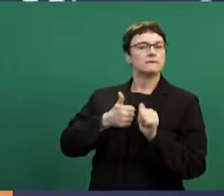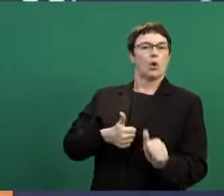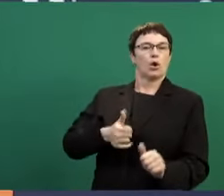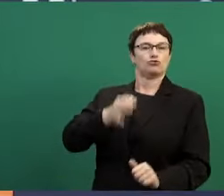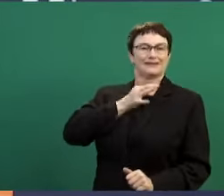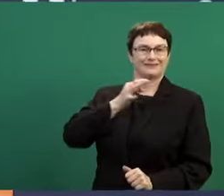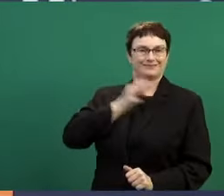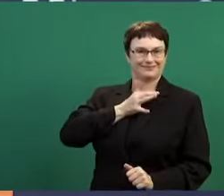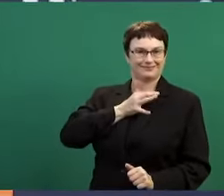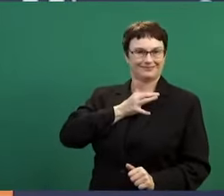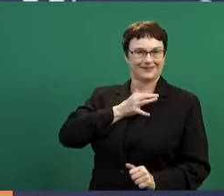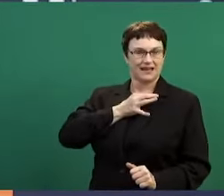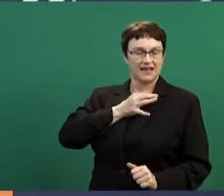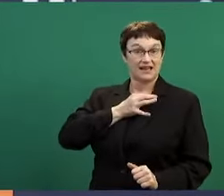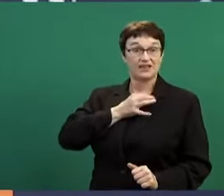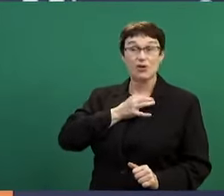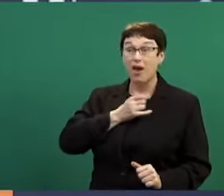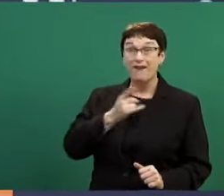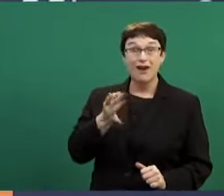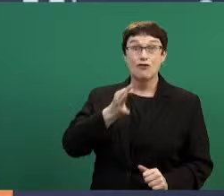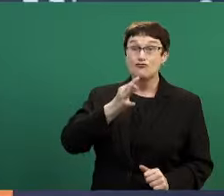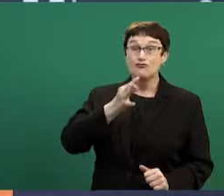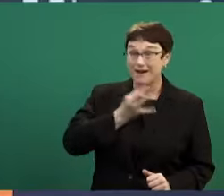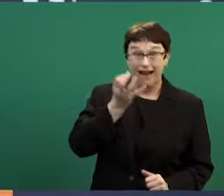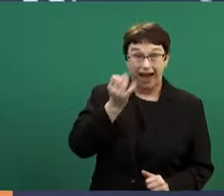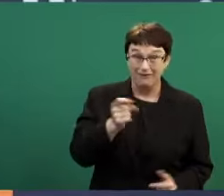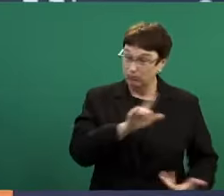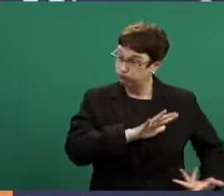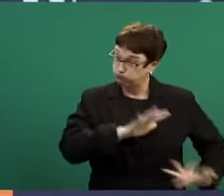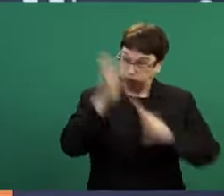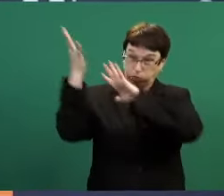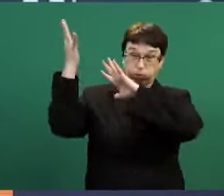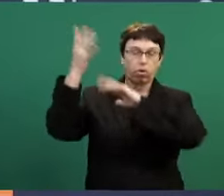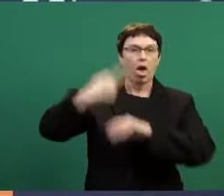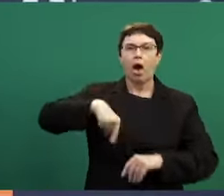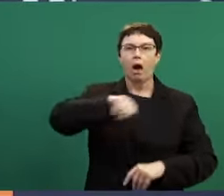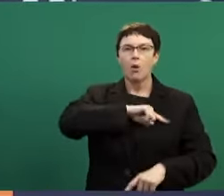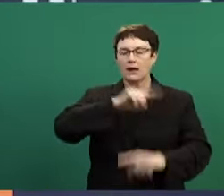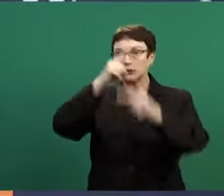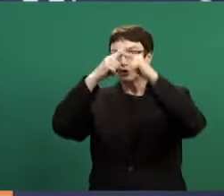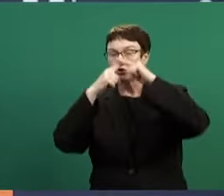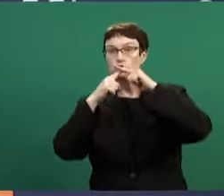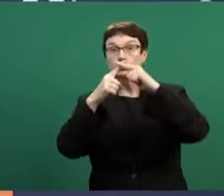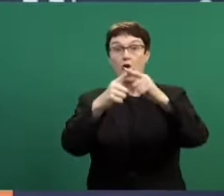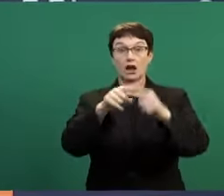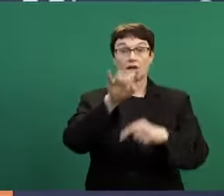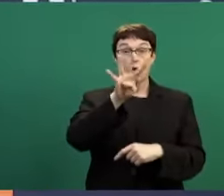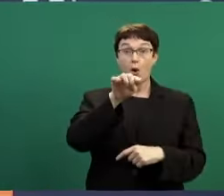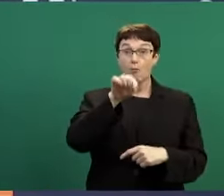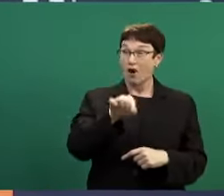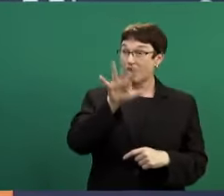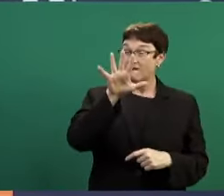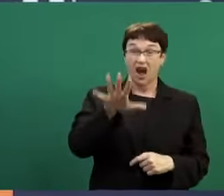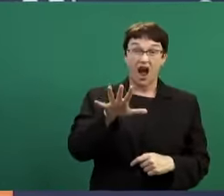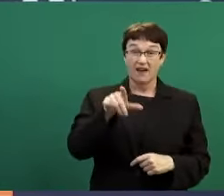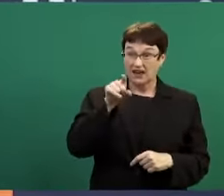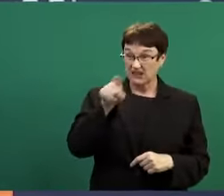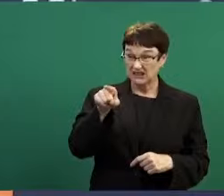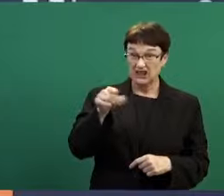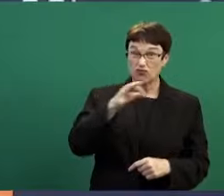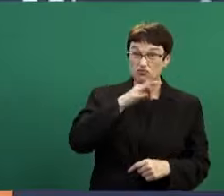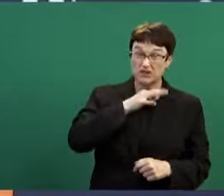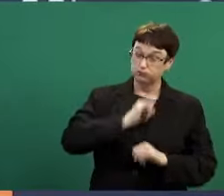that could derail us from achieving the target of 4.5%, and that should those